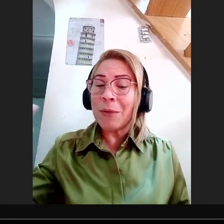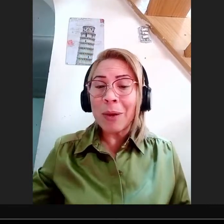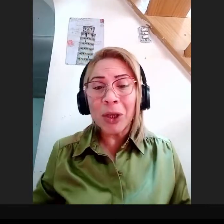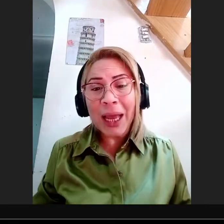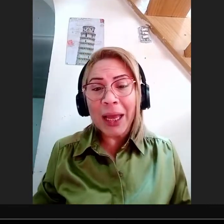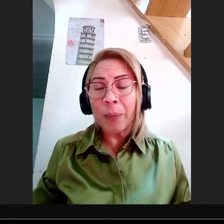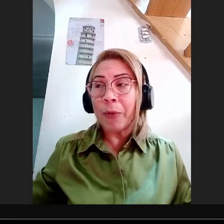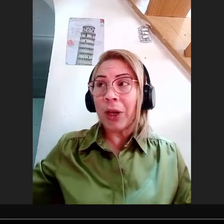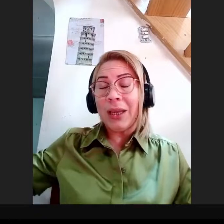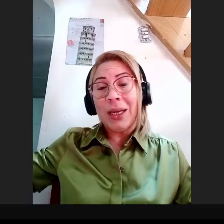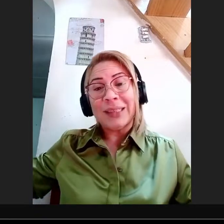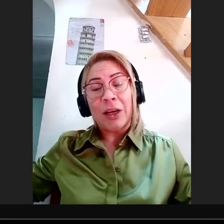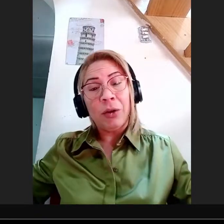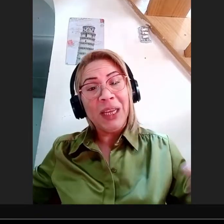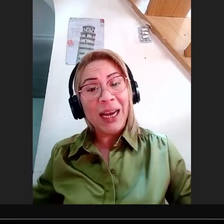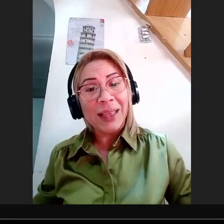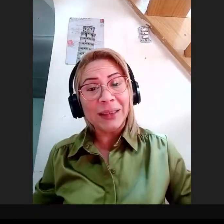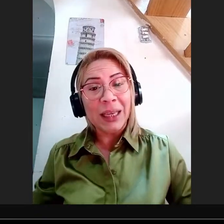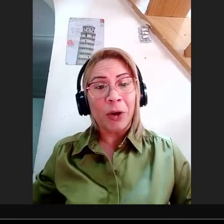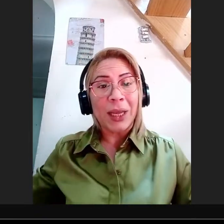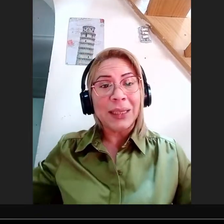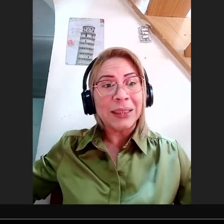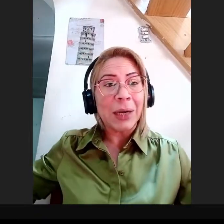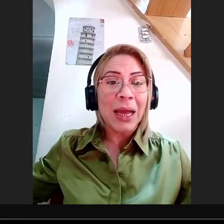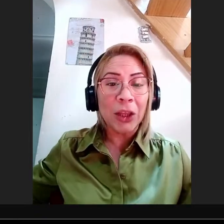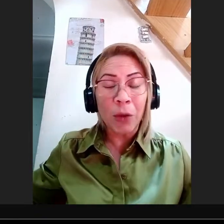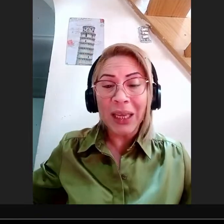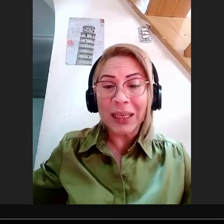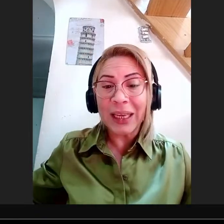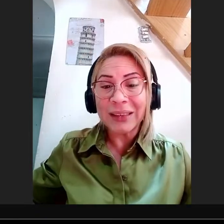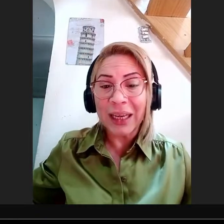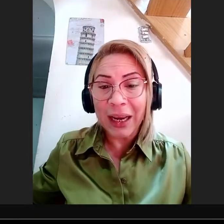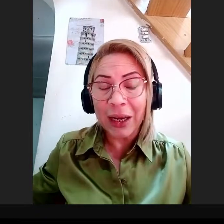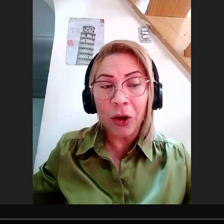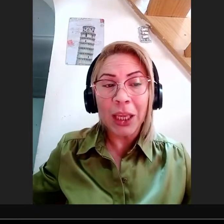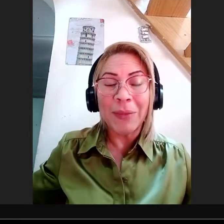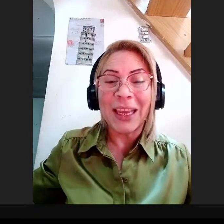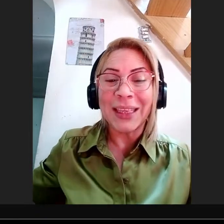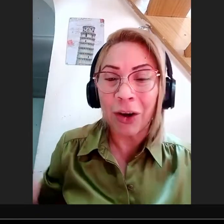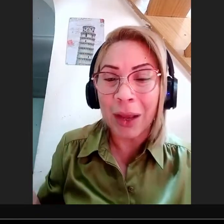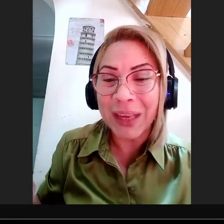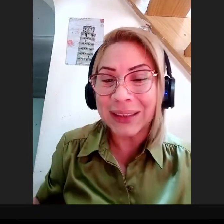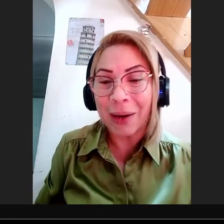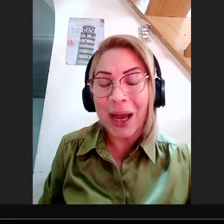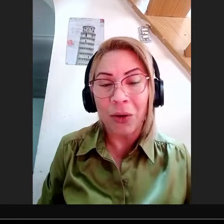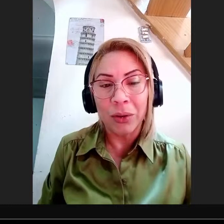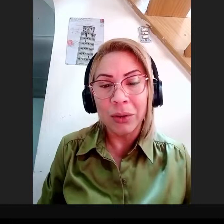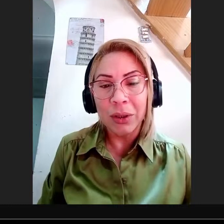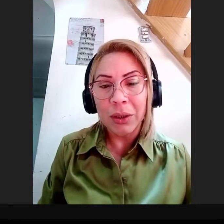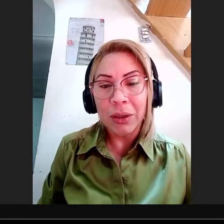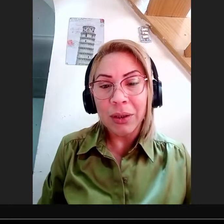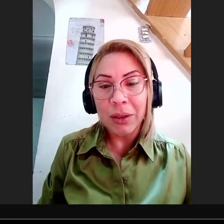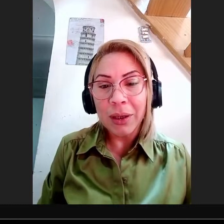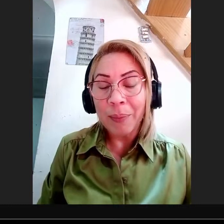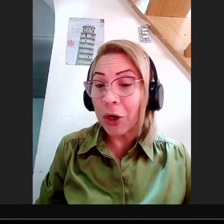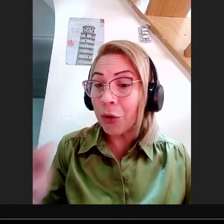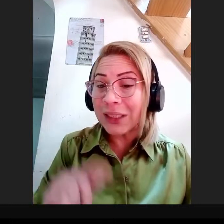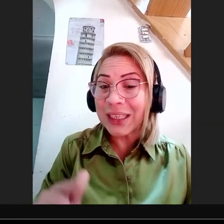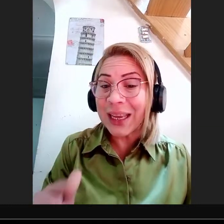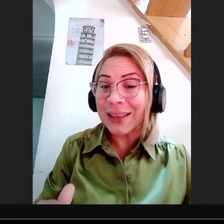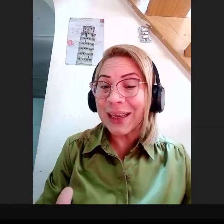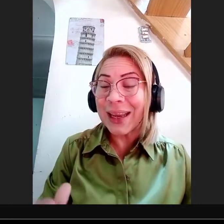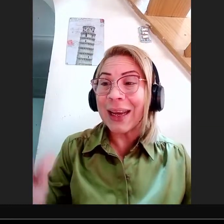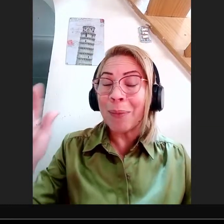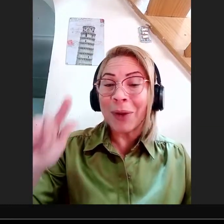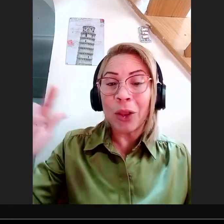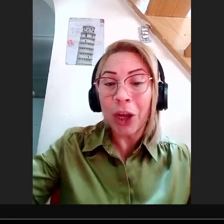Therefore, that people are full of hatred. They feel that they have been dismissed because migrants are working